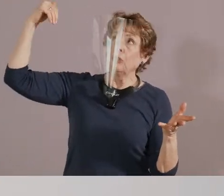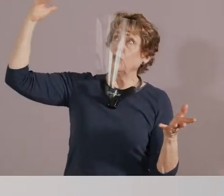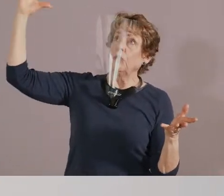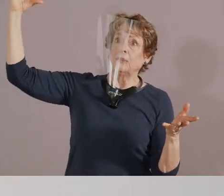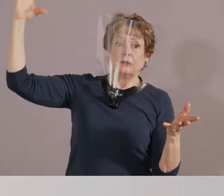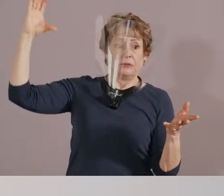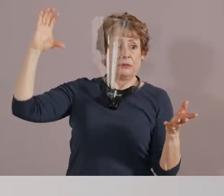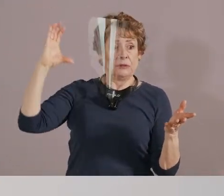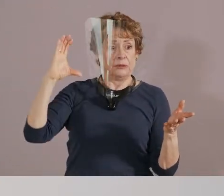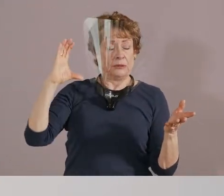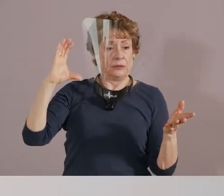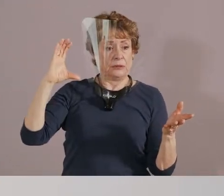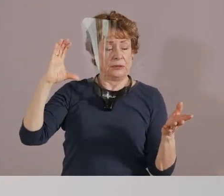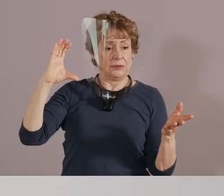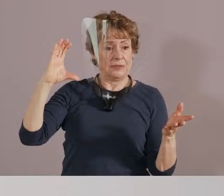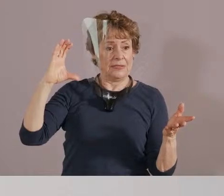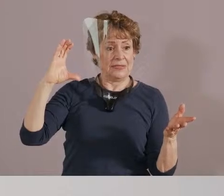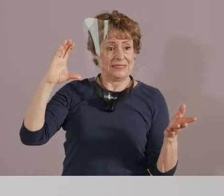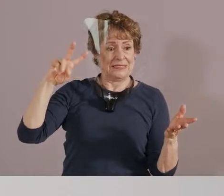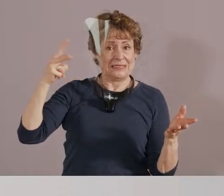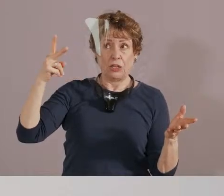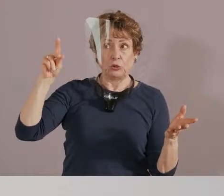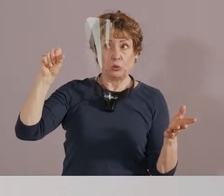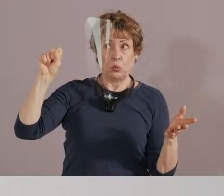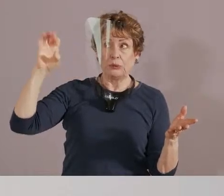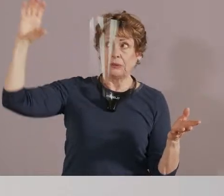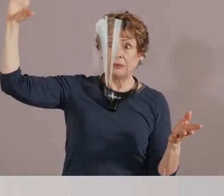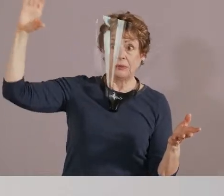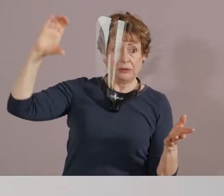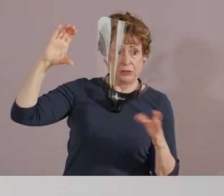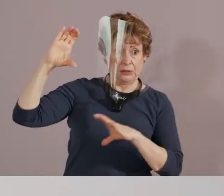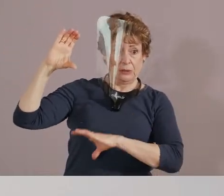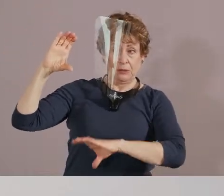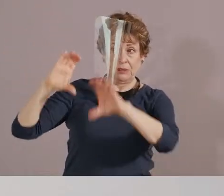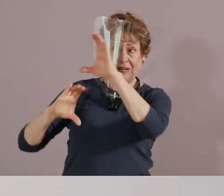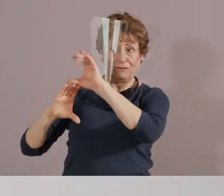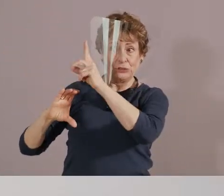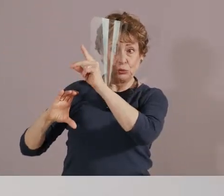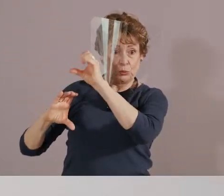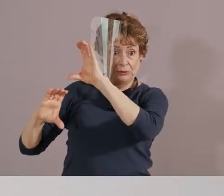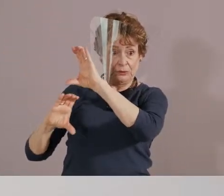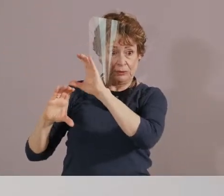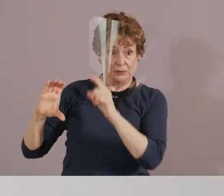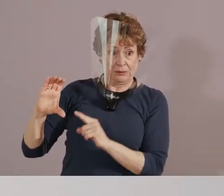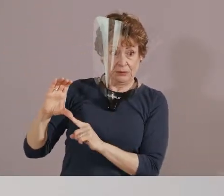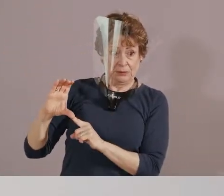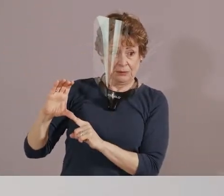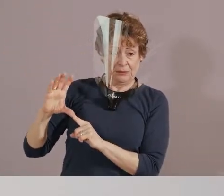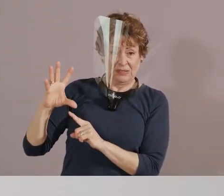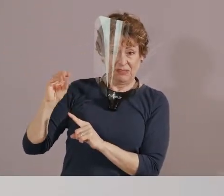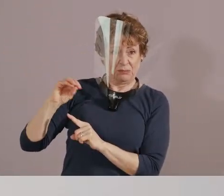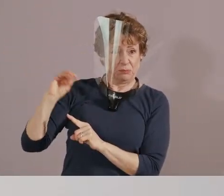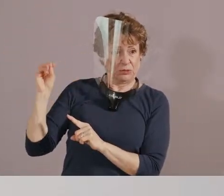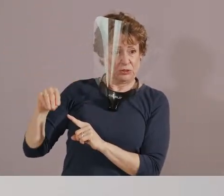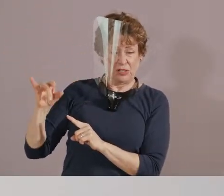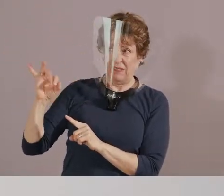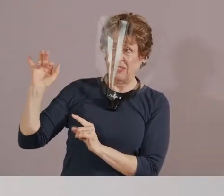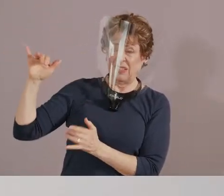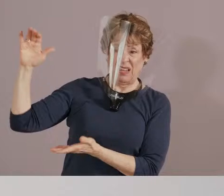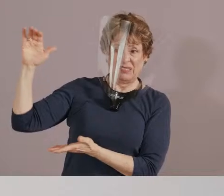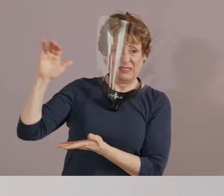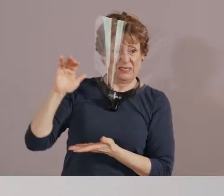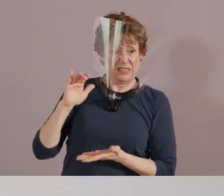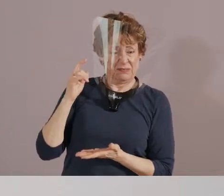to look like you've only used about 50%, or how should we interpret those two numbers? That is a great question,